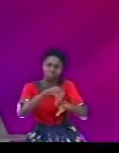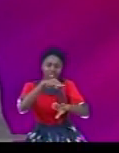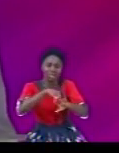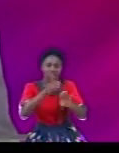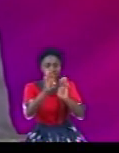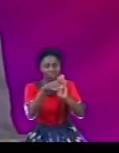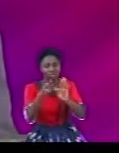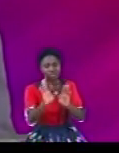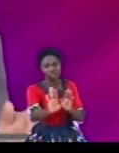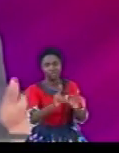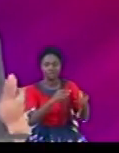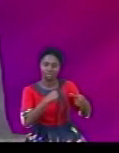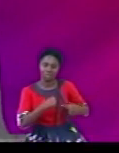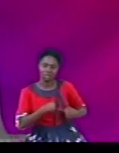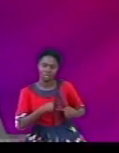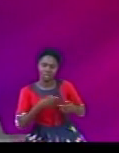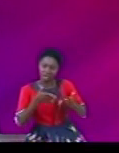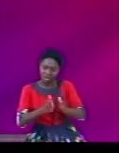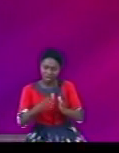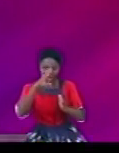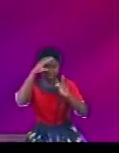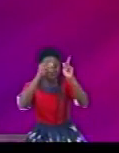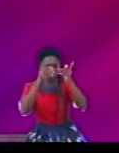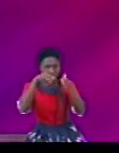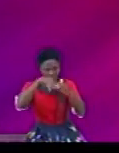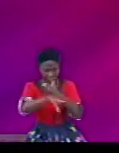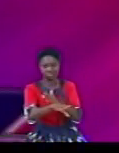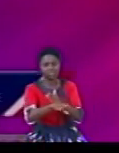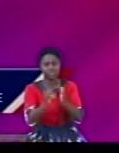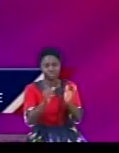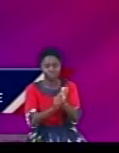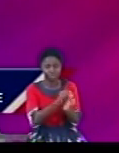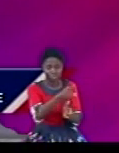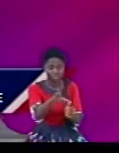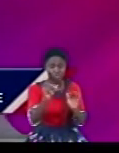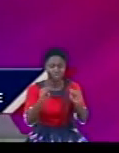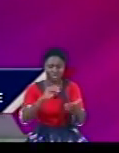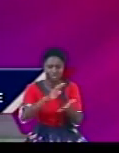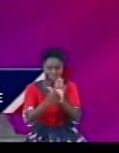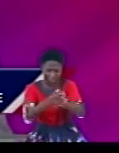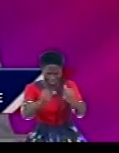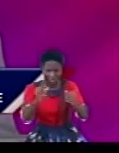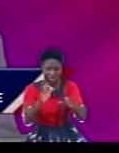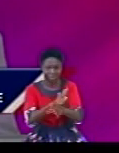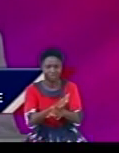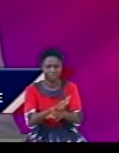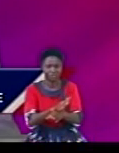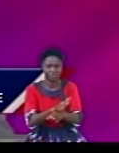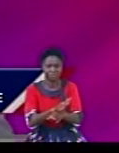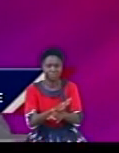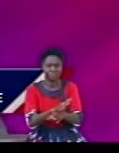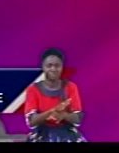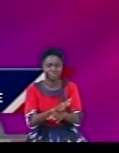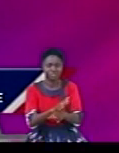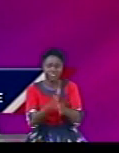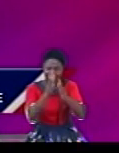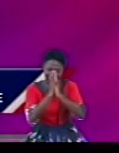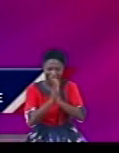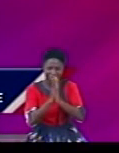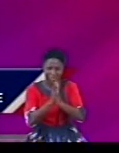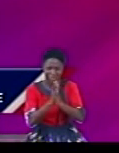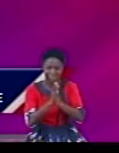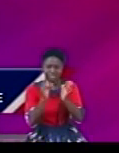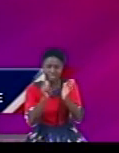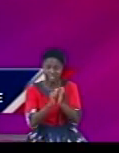in so that he can become effective and become powerful in your life. Pray to the Lord